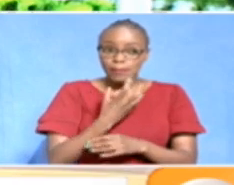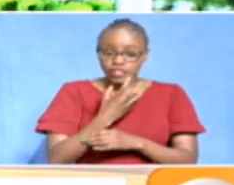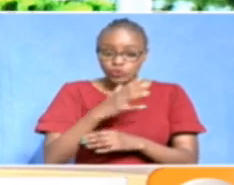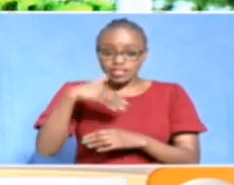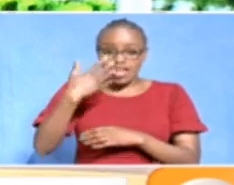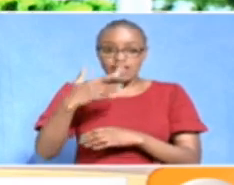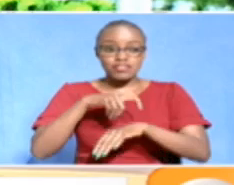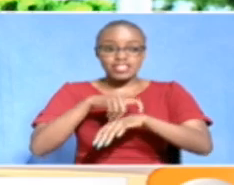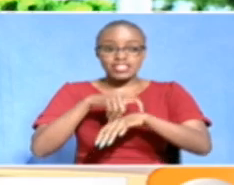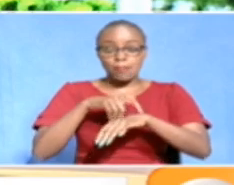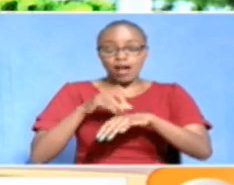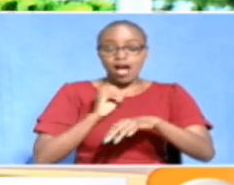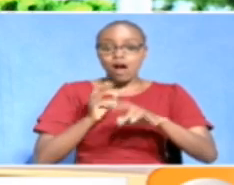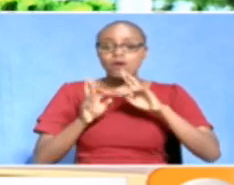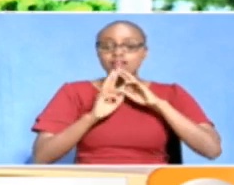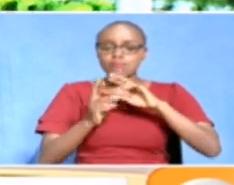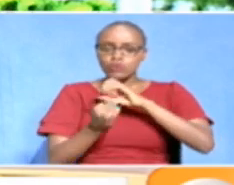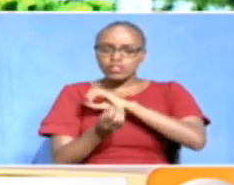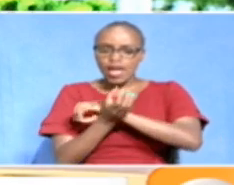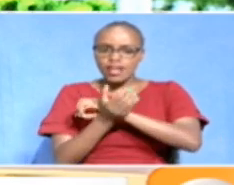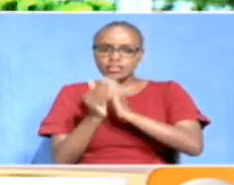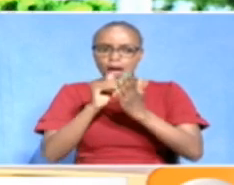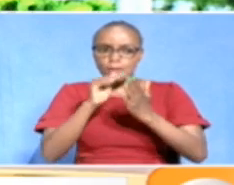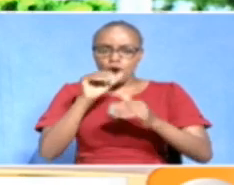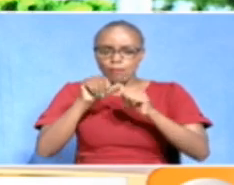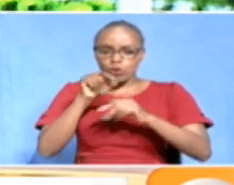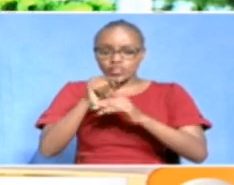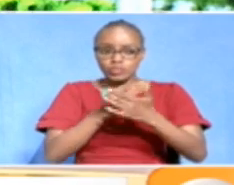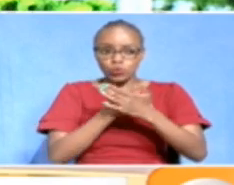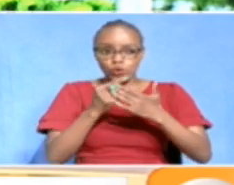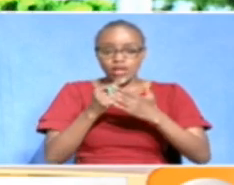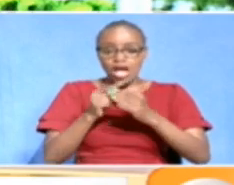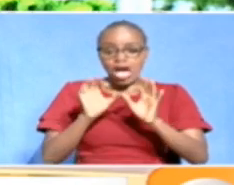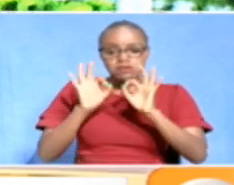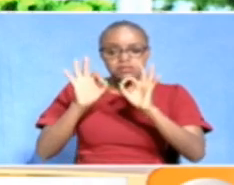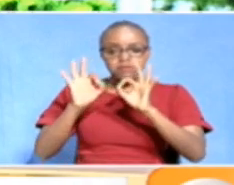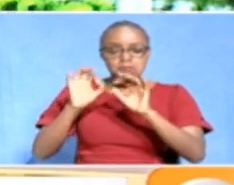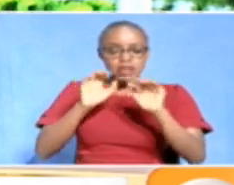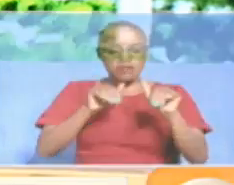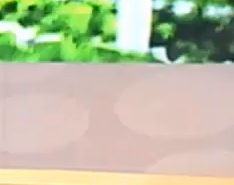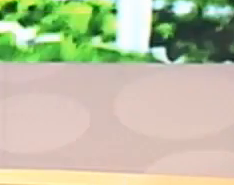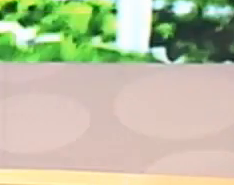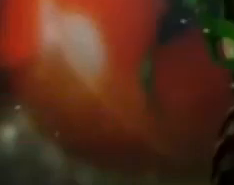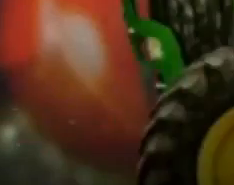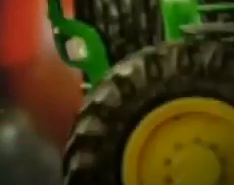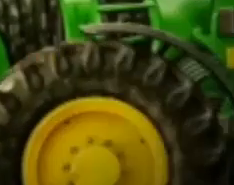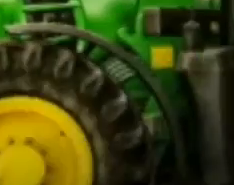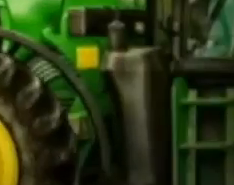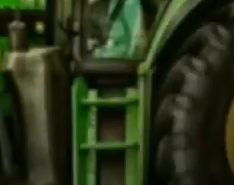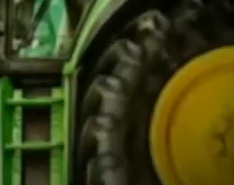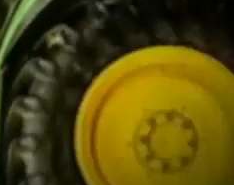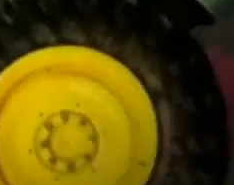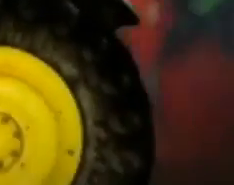season. Denis Otieno has more on this week's Smart Farm.